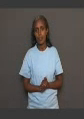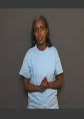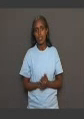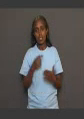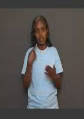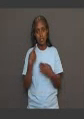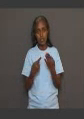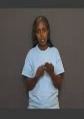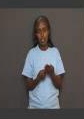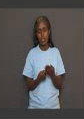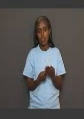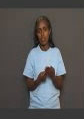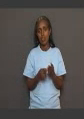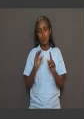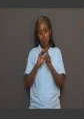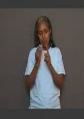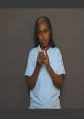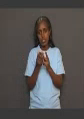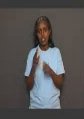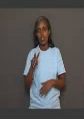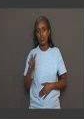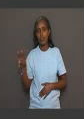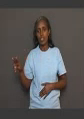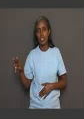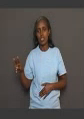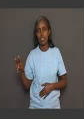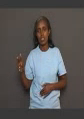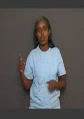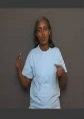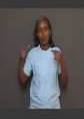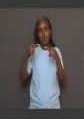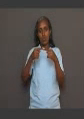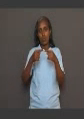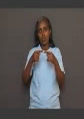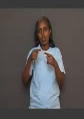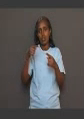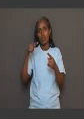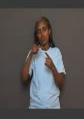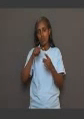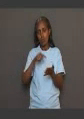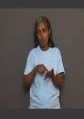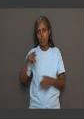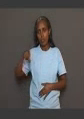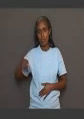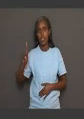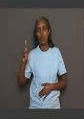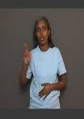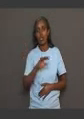They are position vectors corresponding to points P1